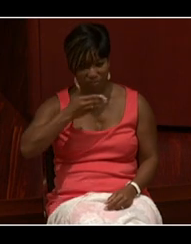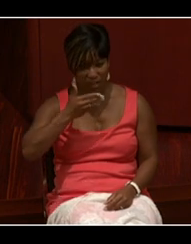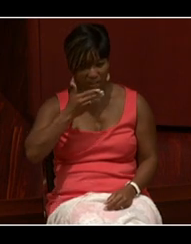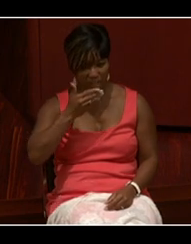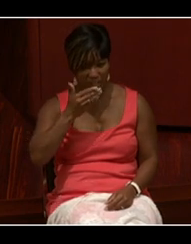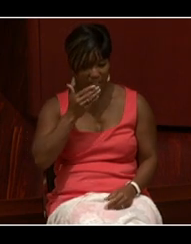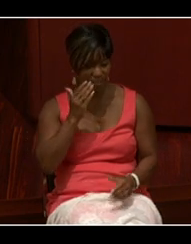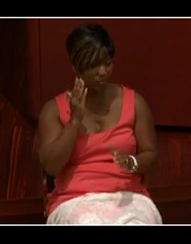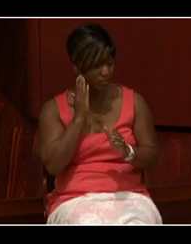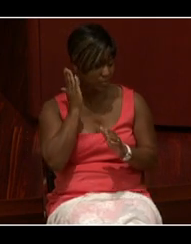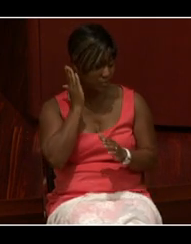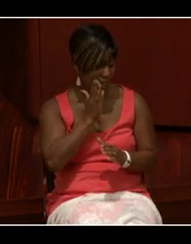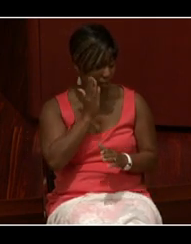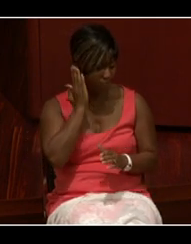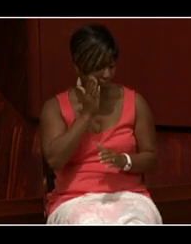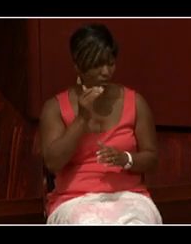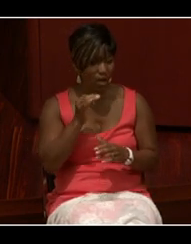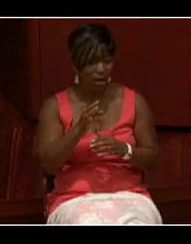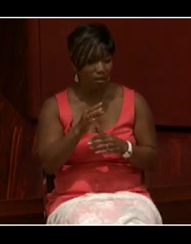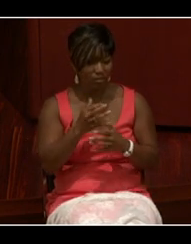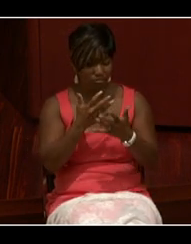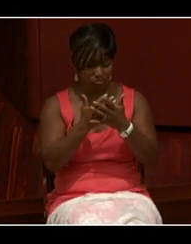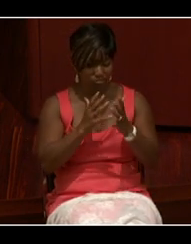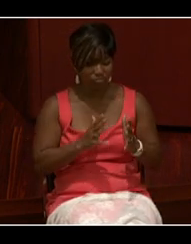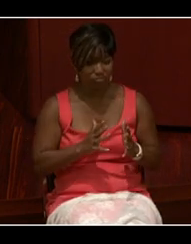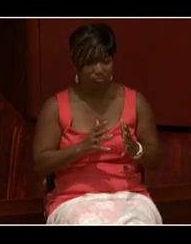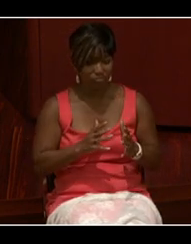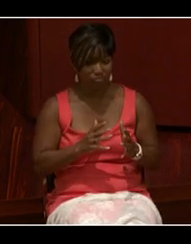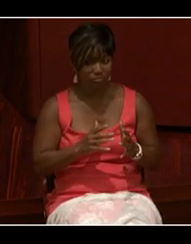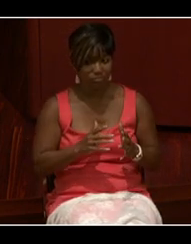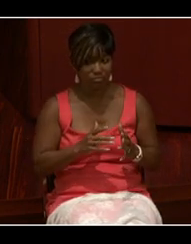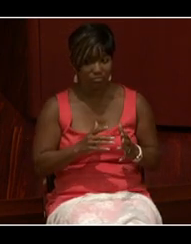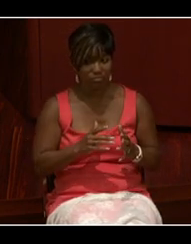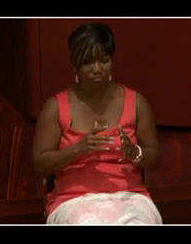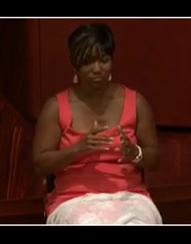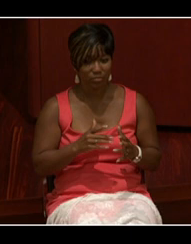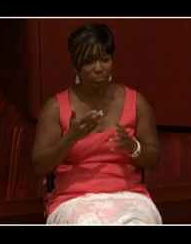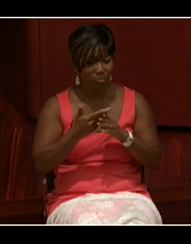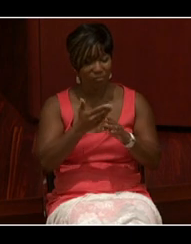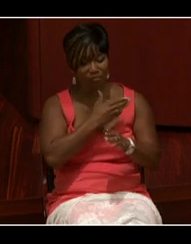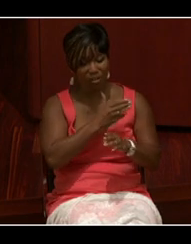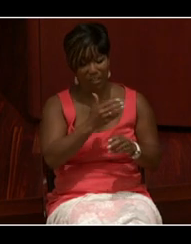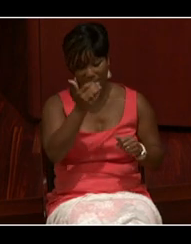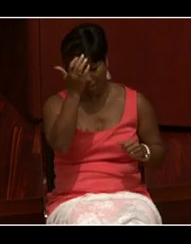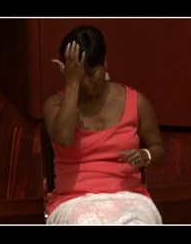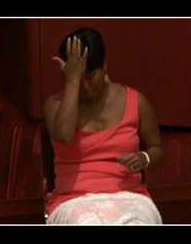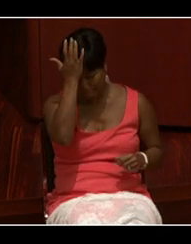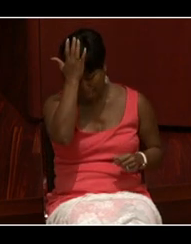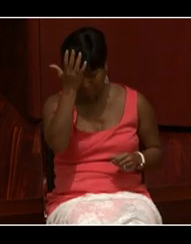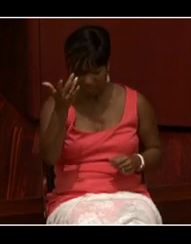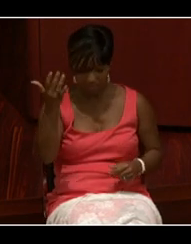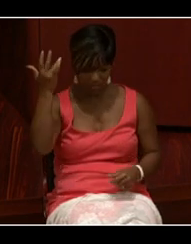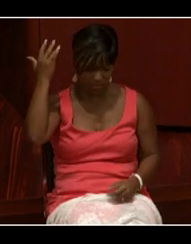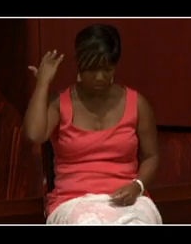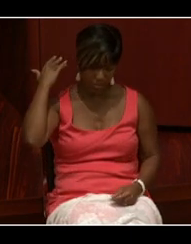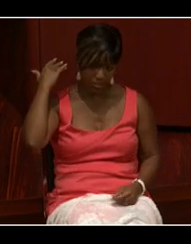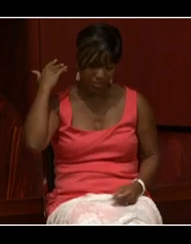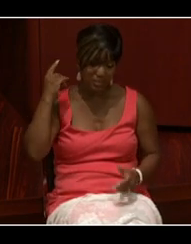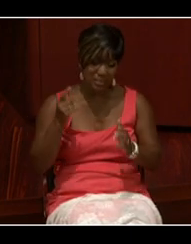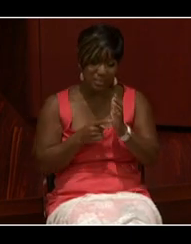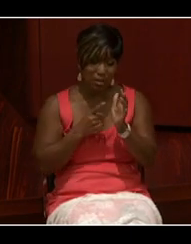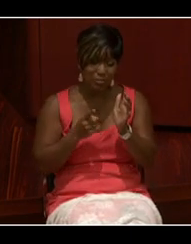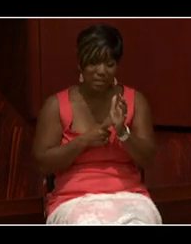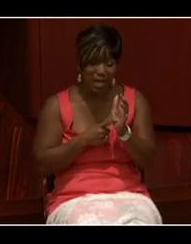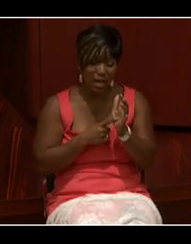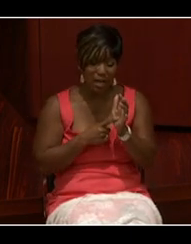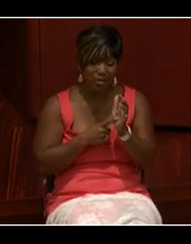inmate. You'll note that in earlier photographs, often the inmates would have hats on, as was the style of the day. Sometimes I've even